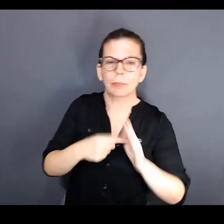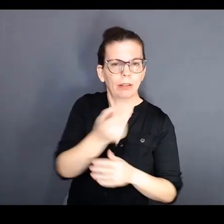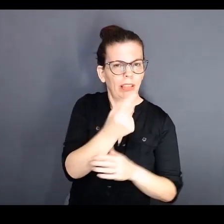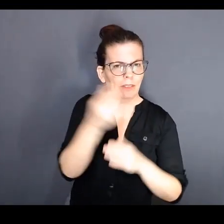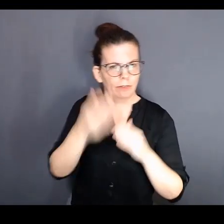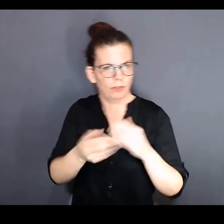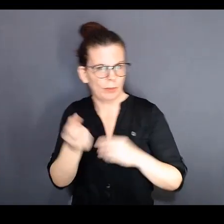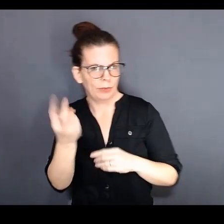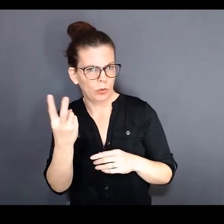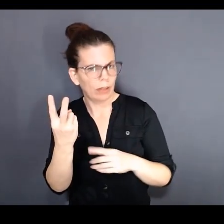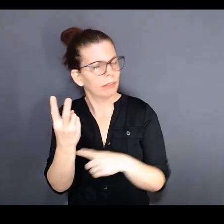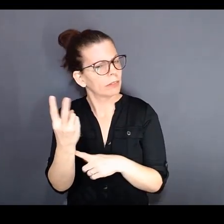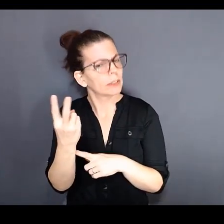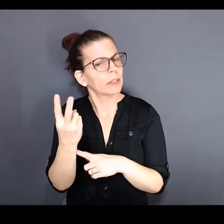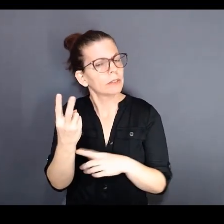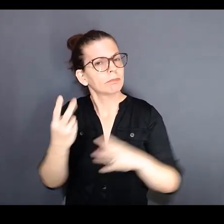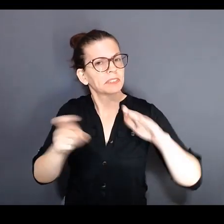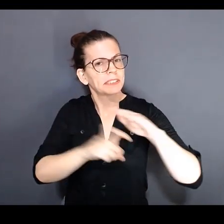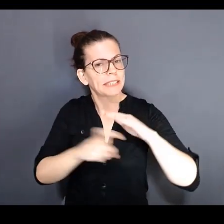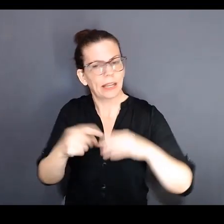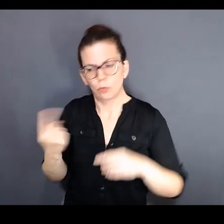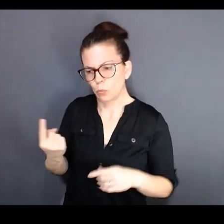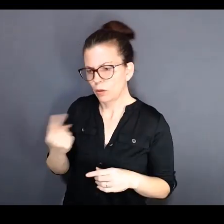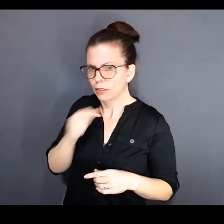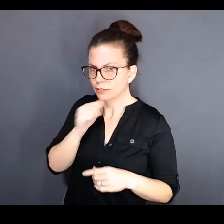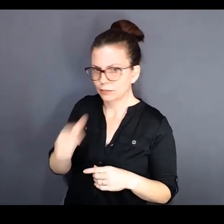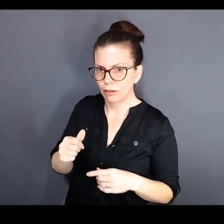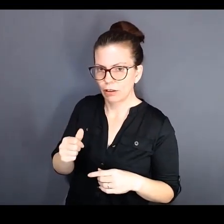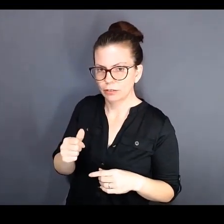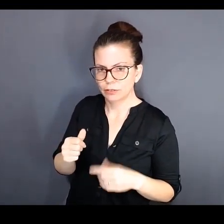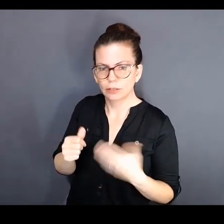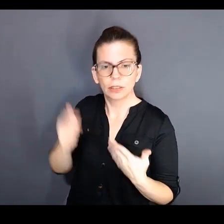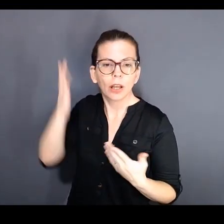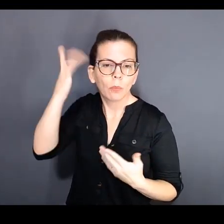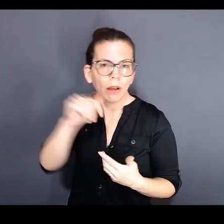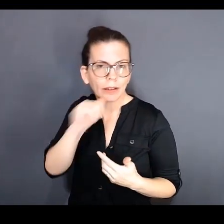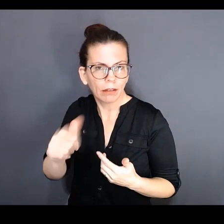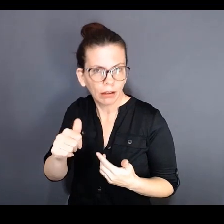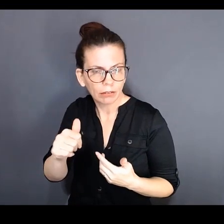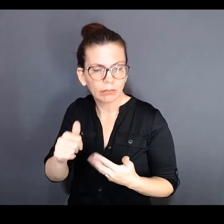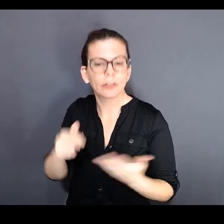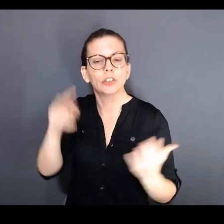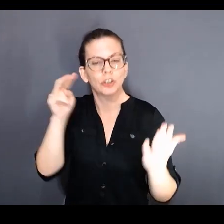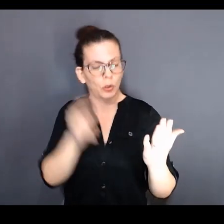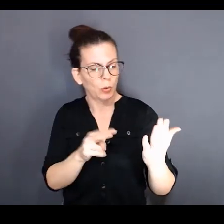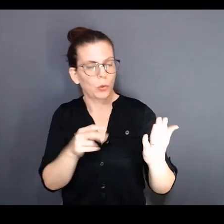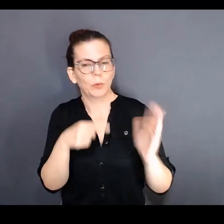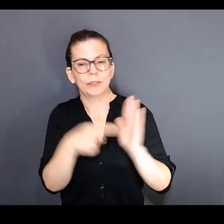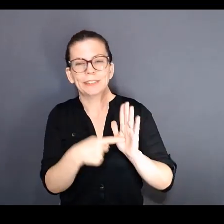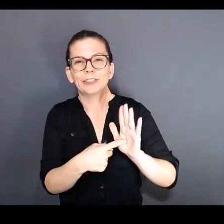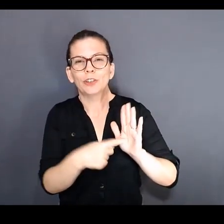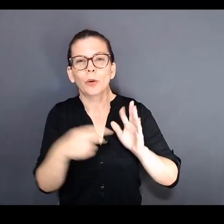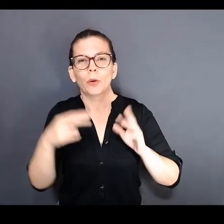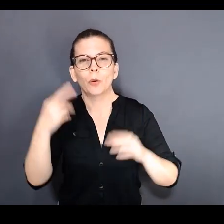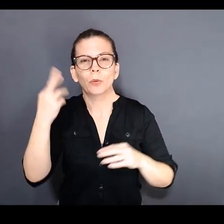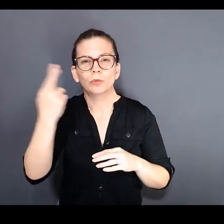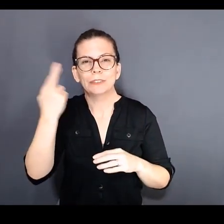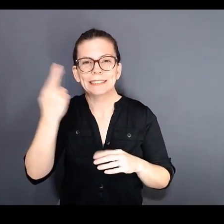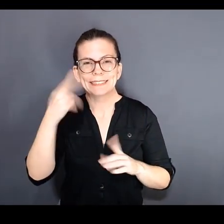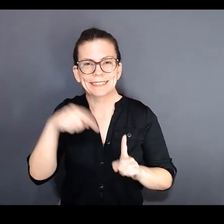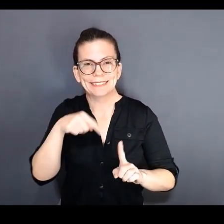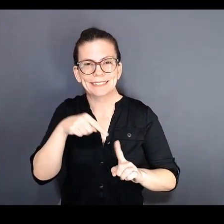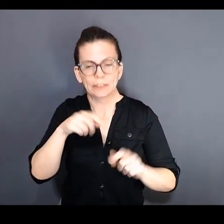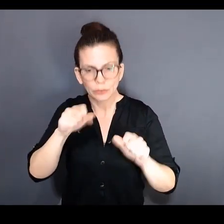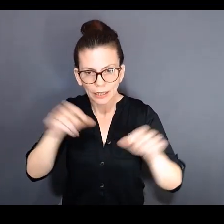see here, like 11 out of 12 are being scanned, 1 is not, why not? So here we do give